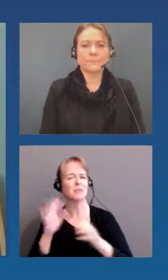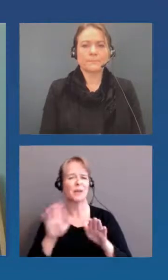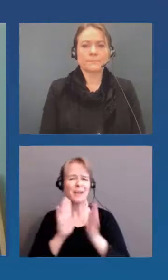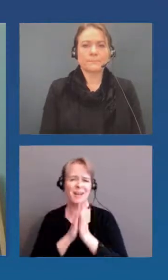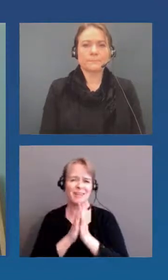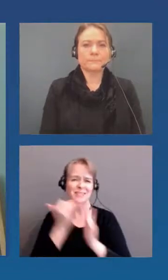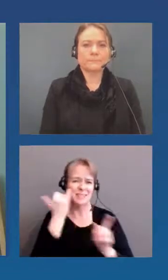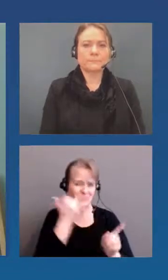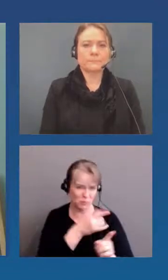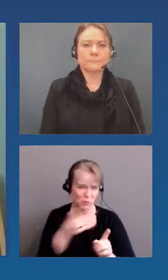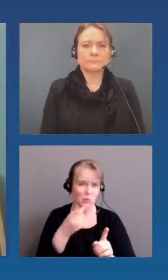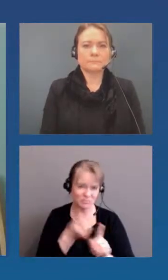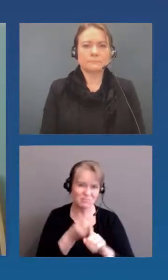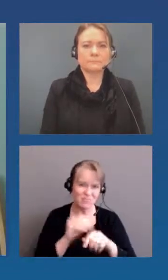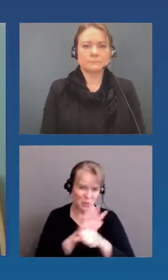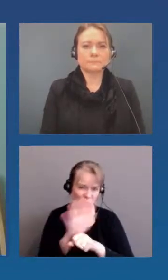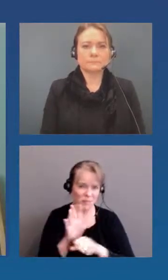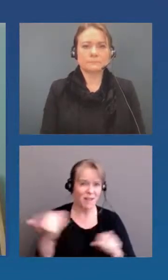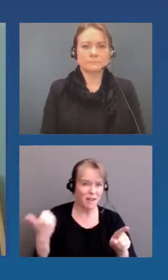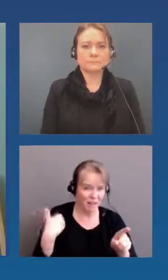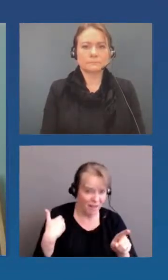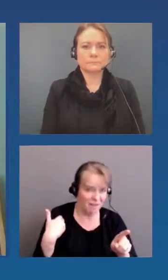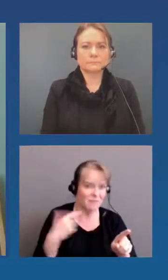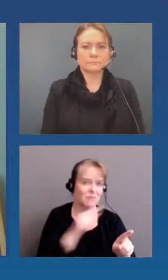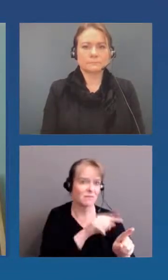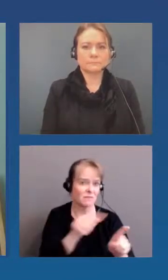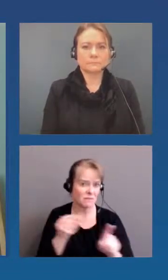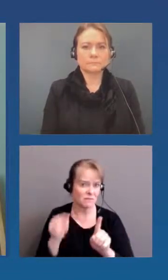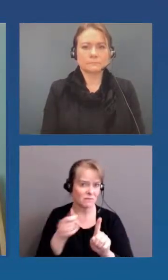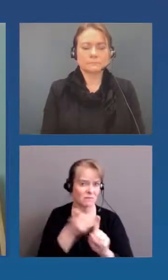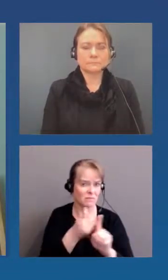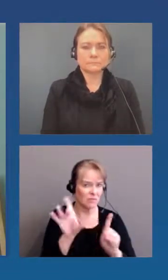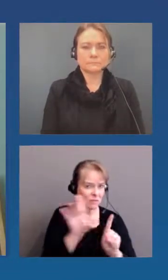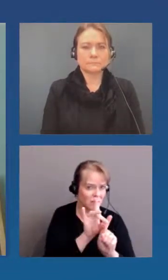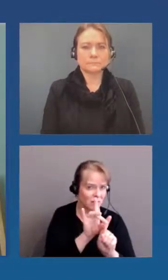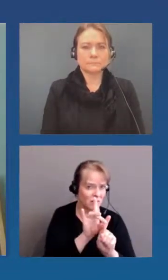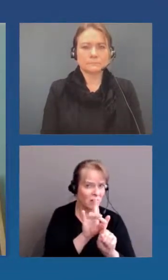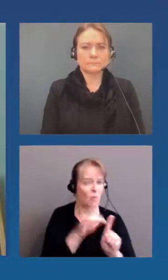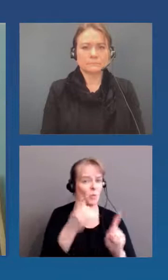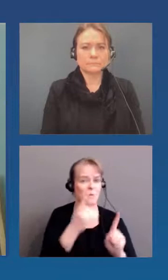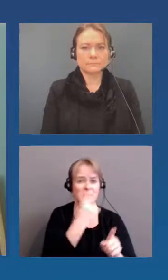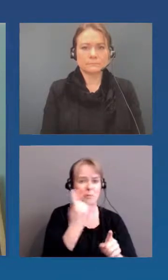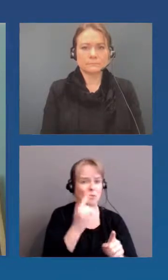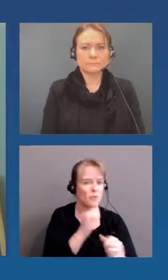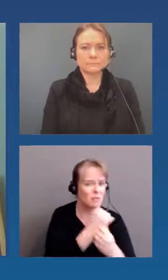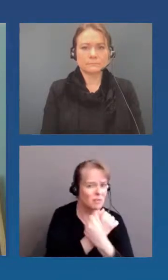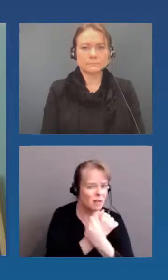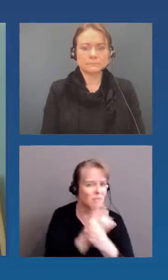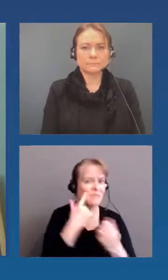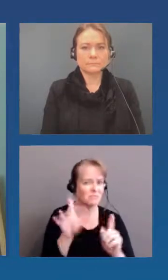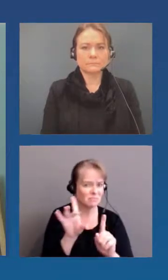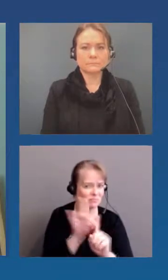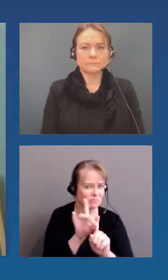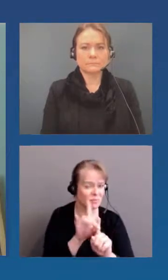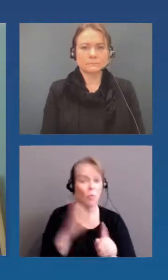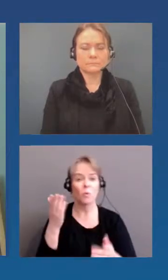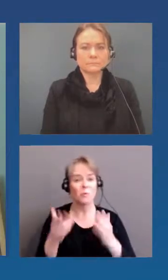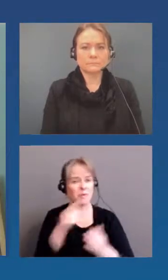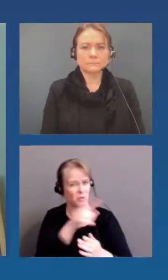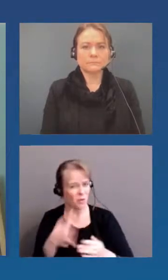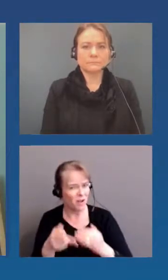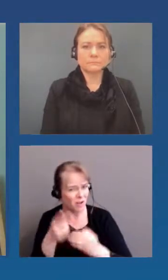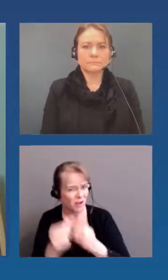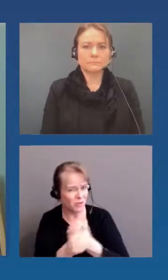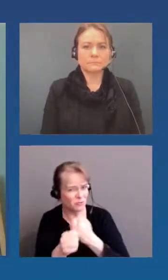by COVID-19, either because they or a loved one has tested positive, or because they have been identified as a high-risk